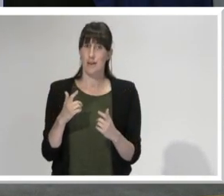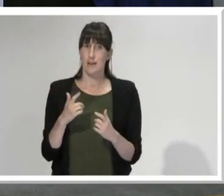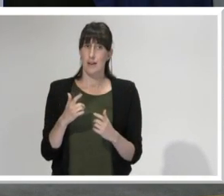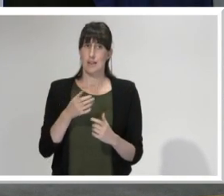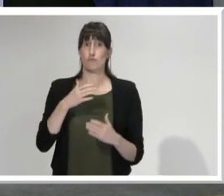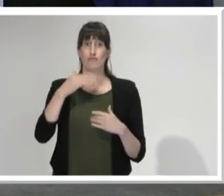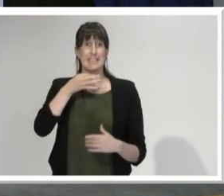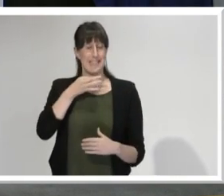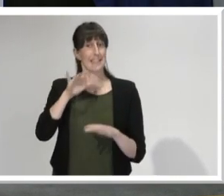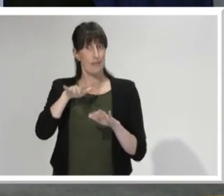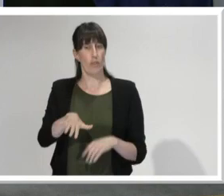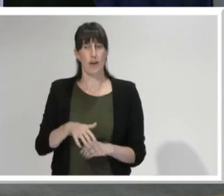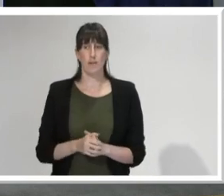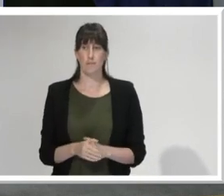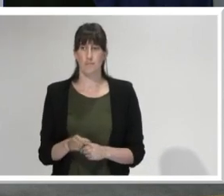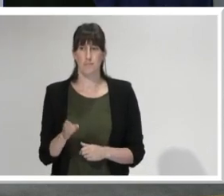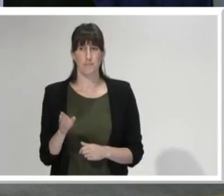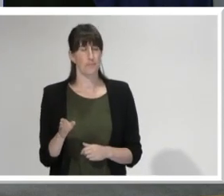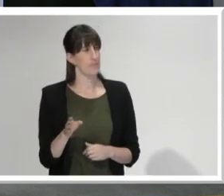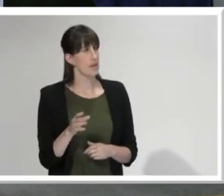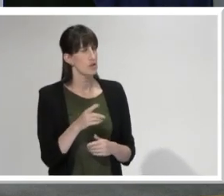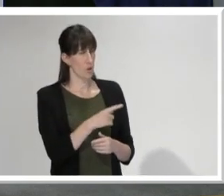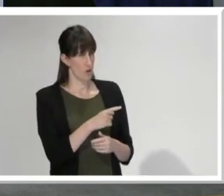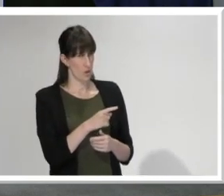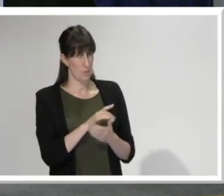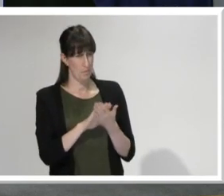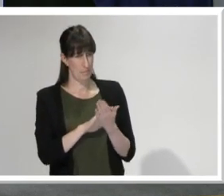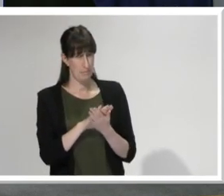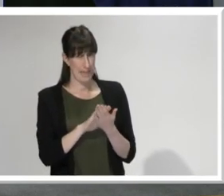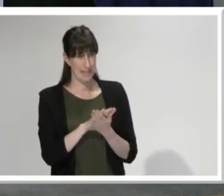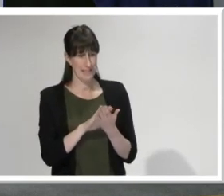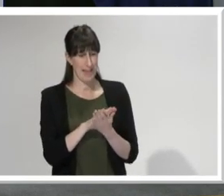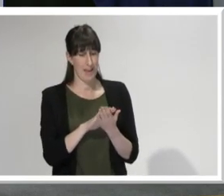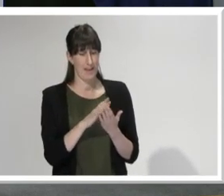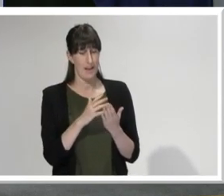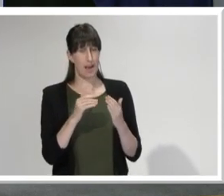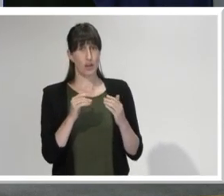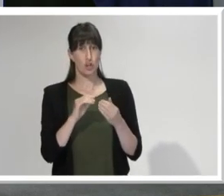cornered, community transmission. I mean, you've got 4% of cases, slowing case numbers.